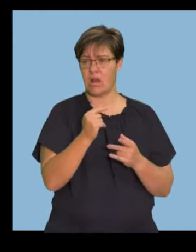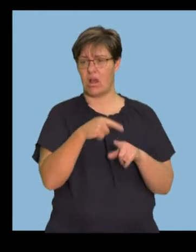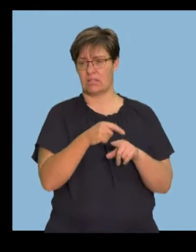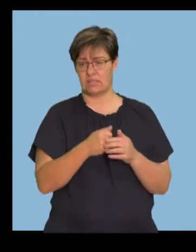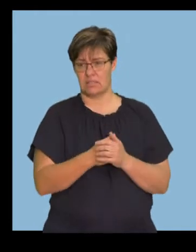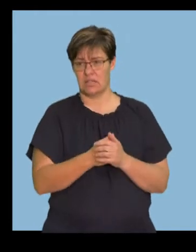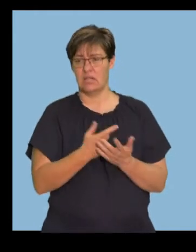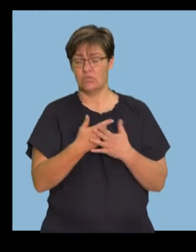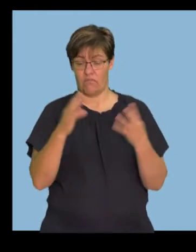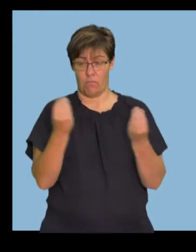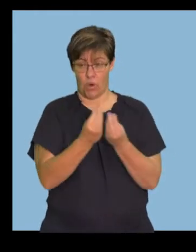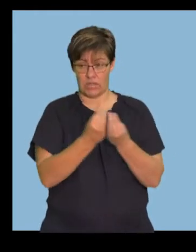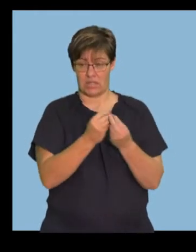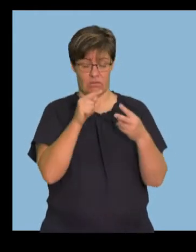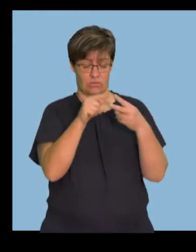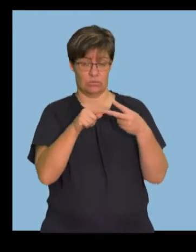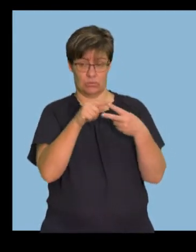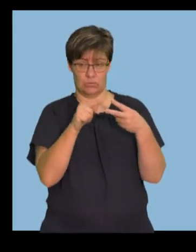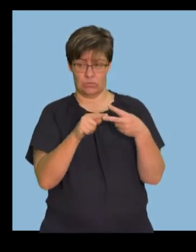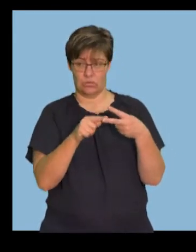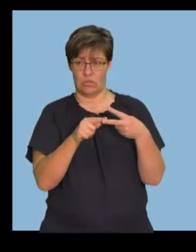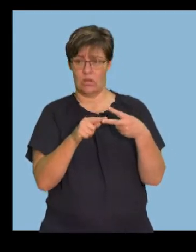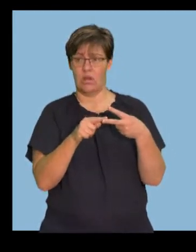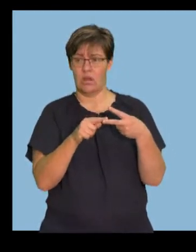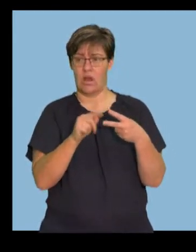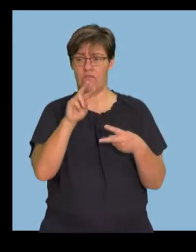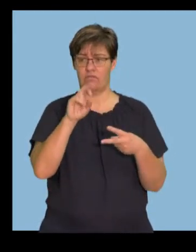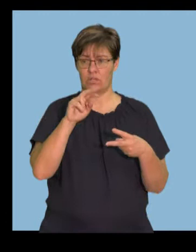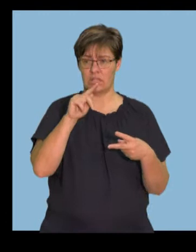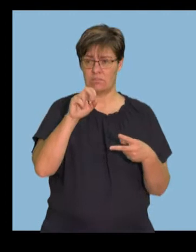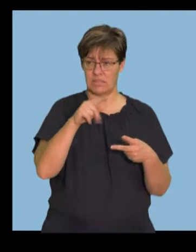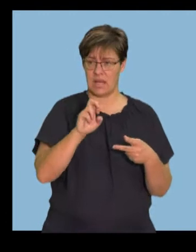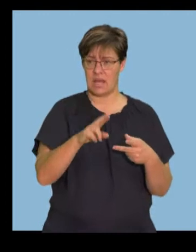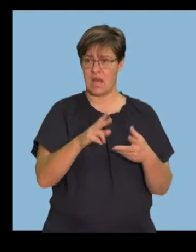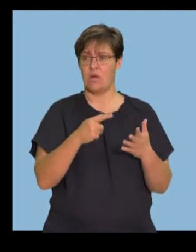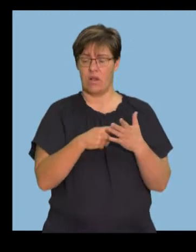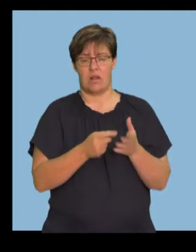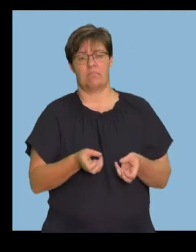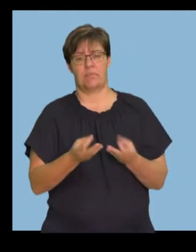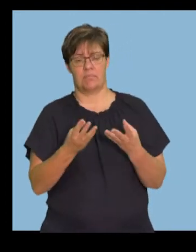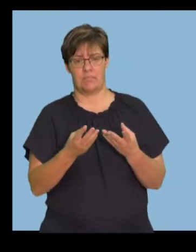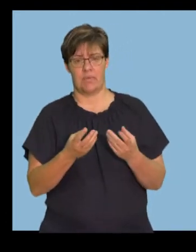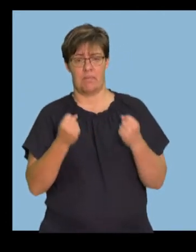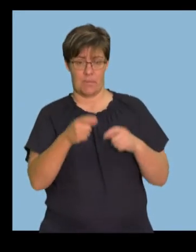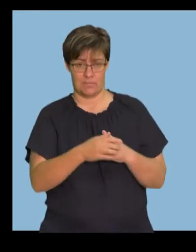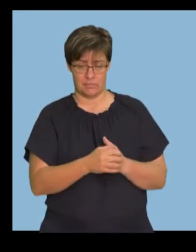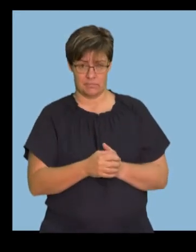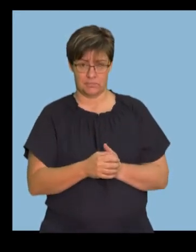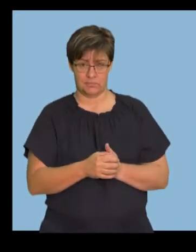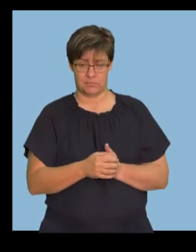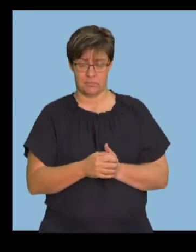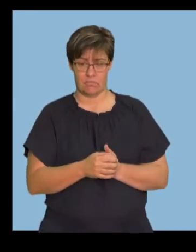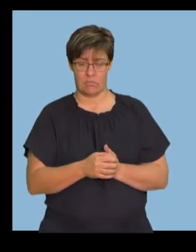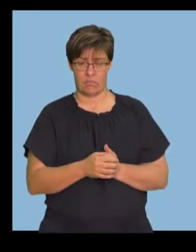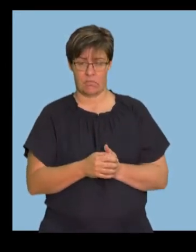that light bulb, okay? So if we get the product of the two, we are able to determine the power, right? Okay,